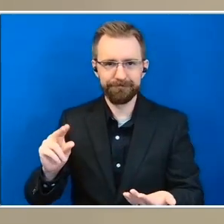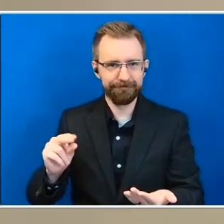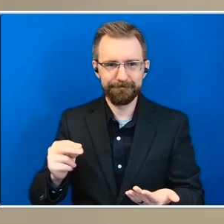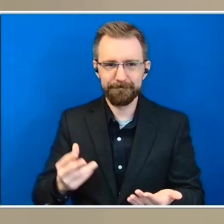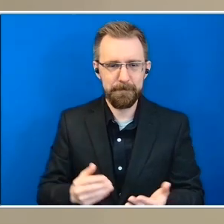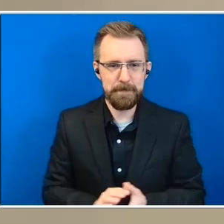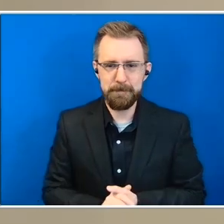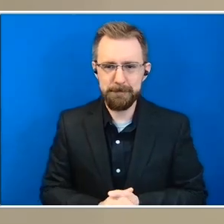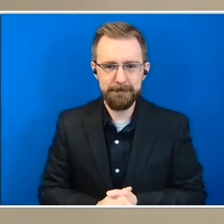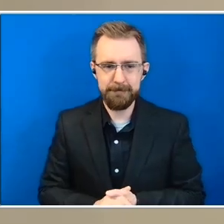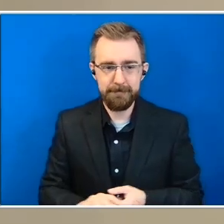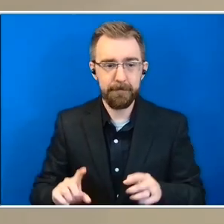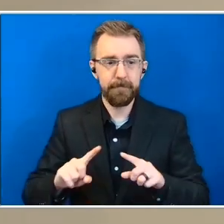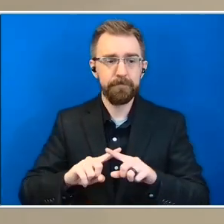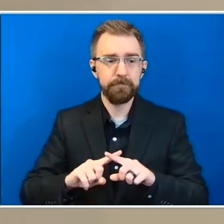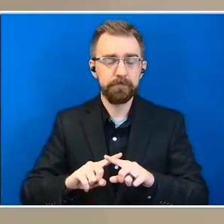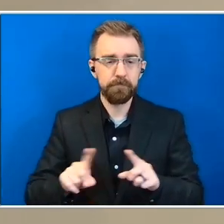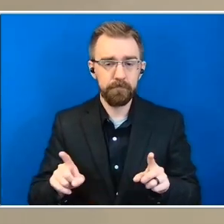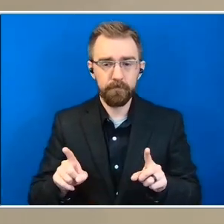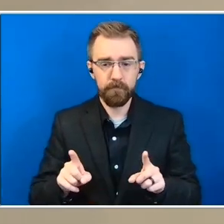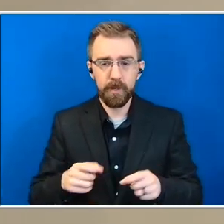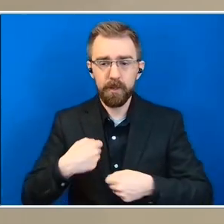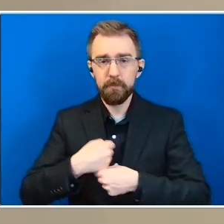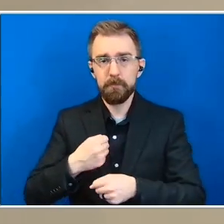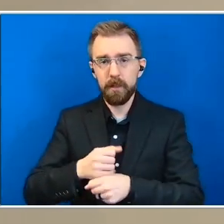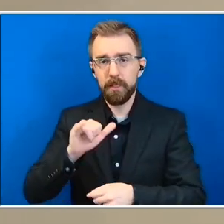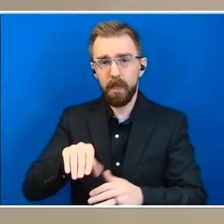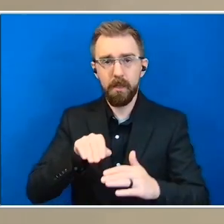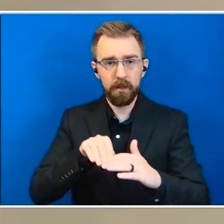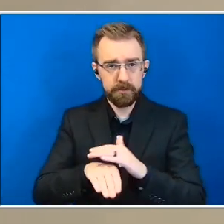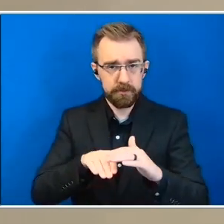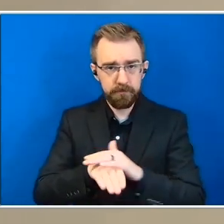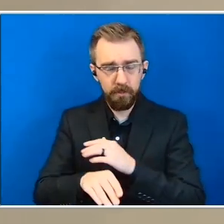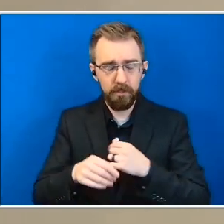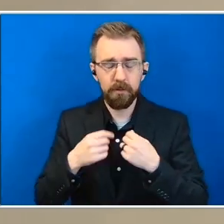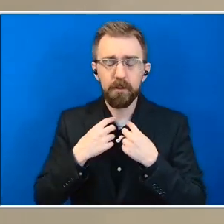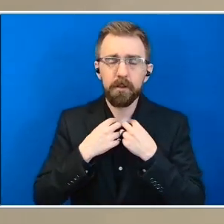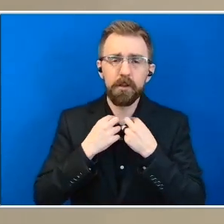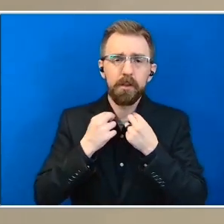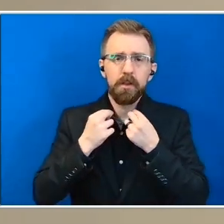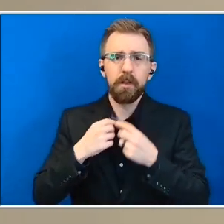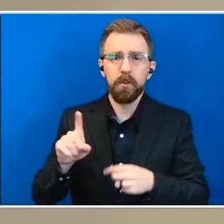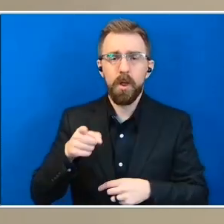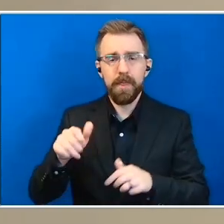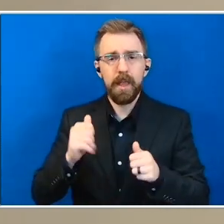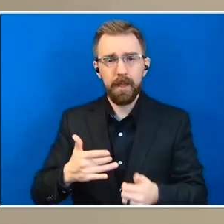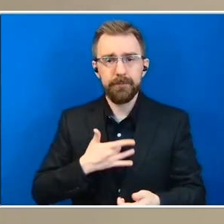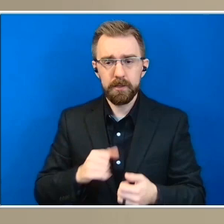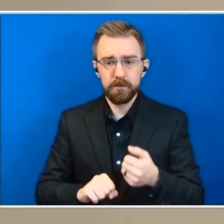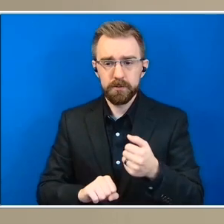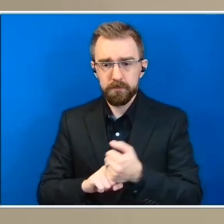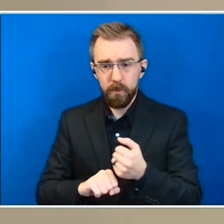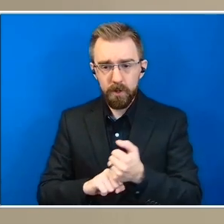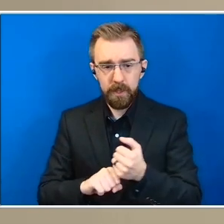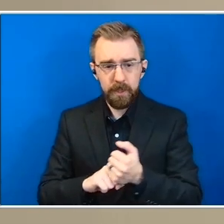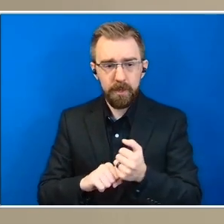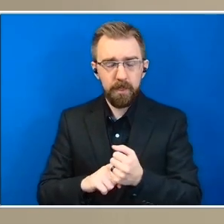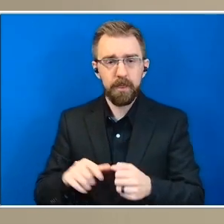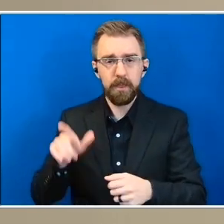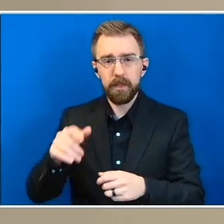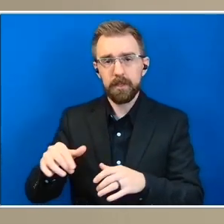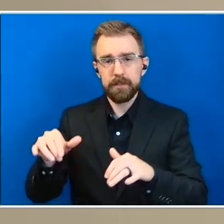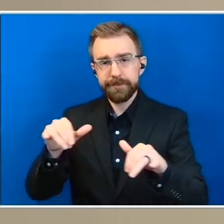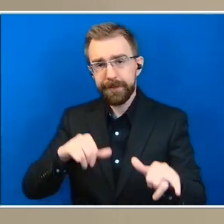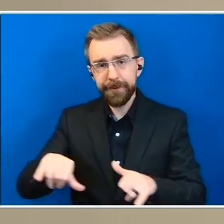But making it accessible where they can feel supported, breaking down the stereotypes and